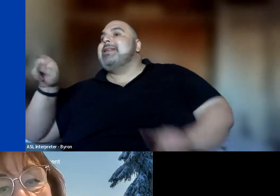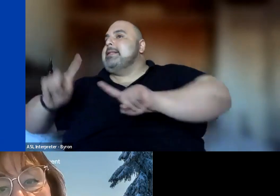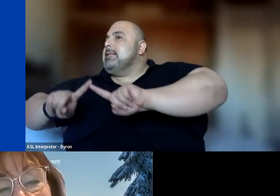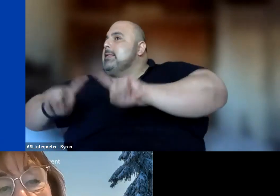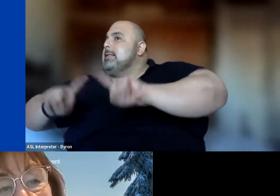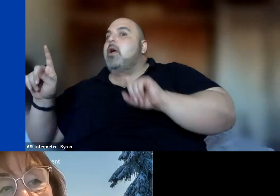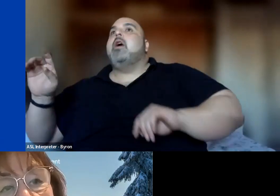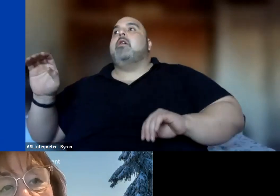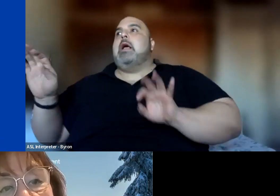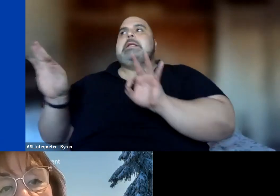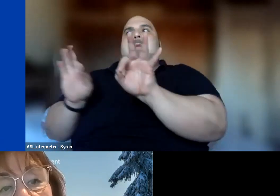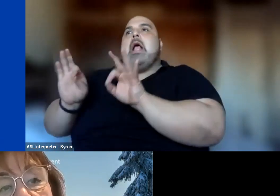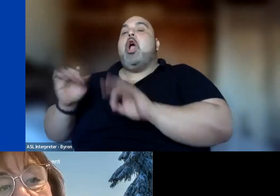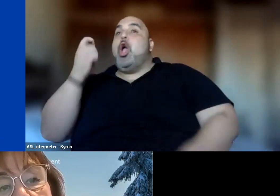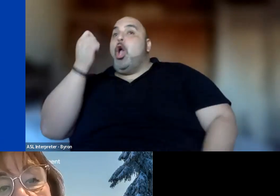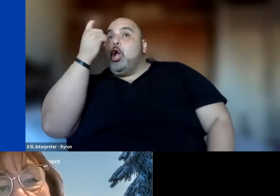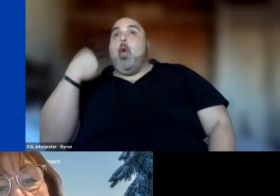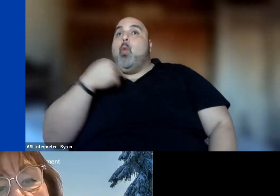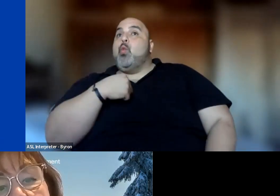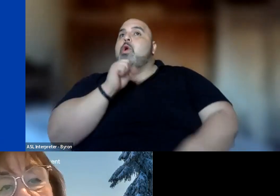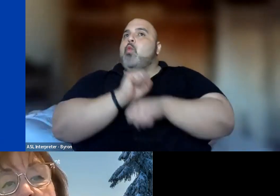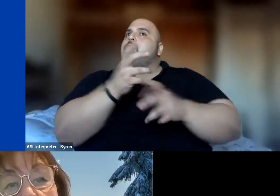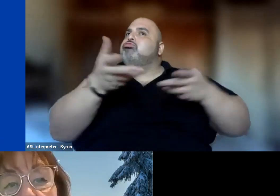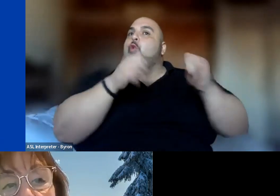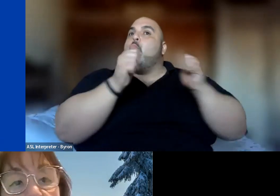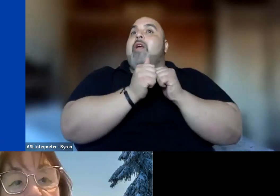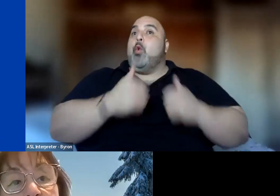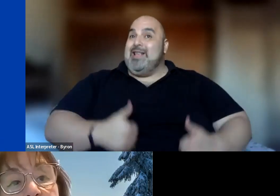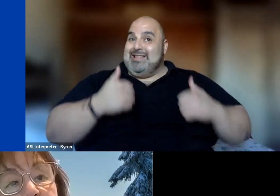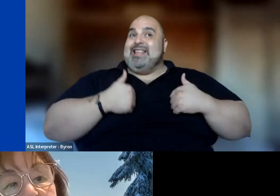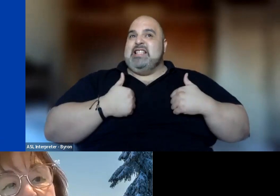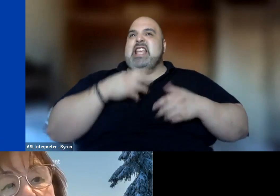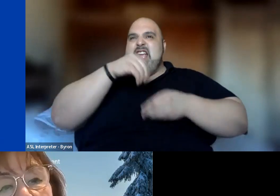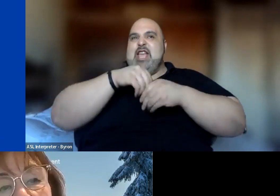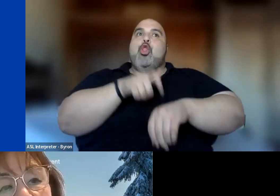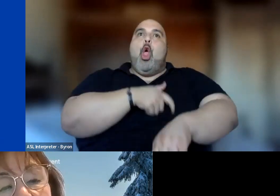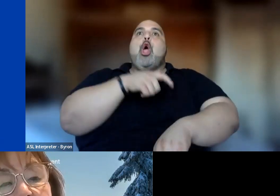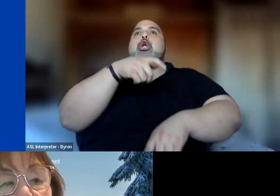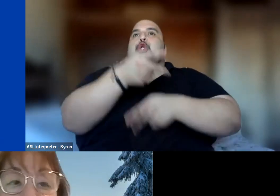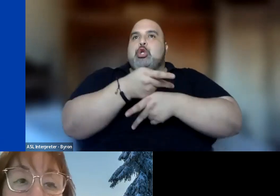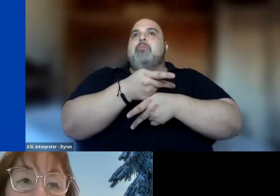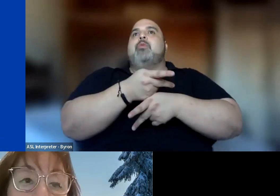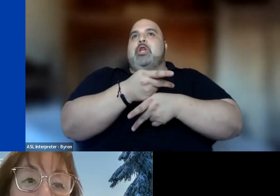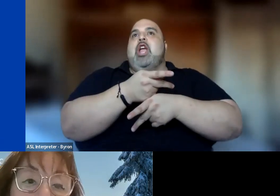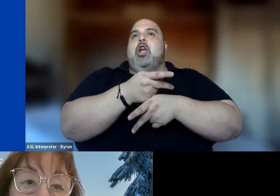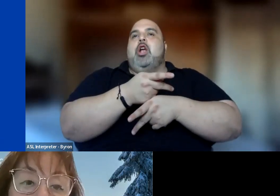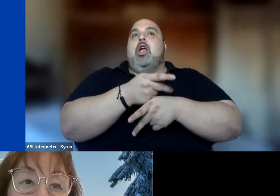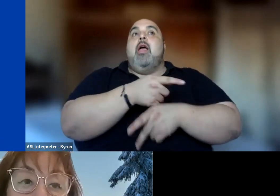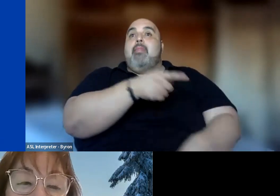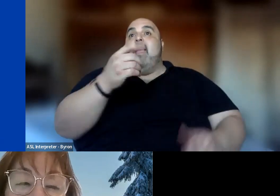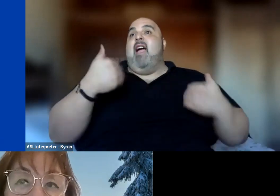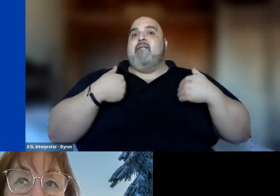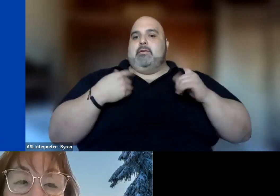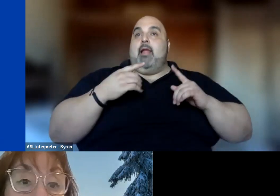in the long-term care facilities, and they do have, different levels of